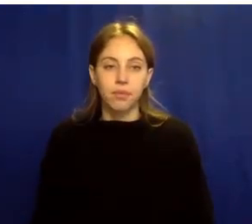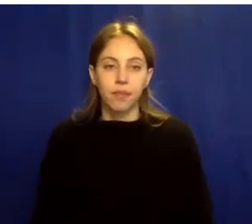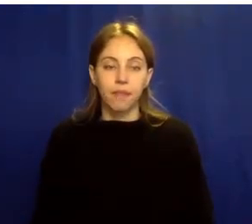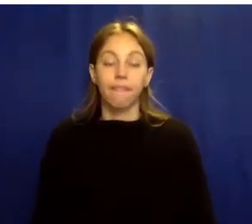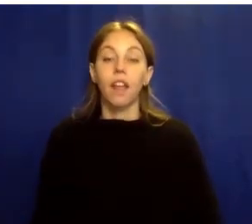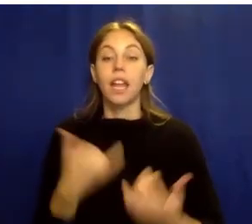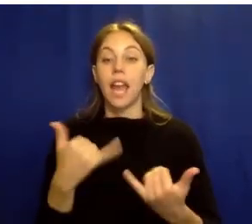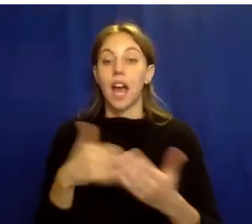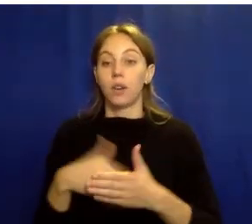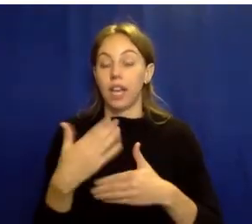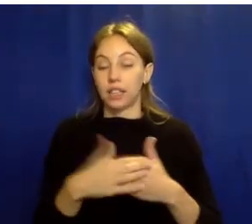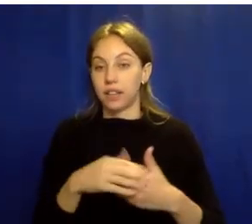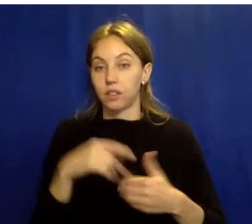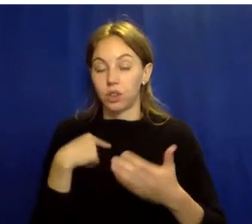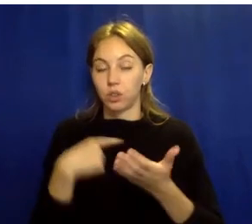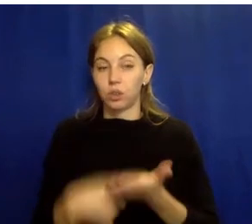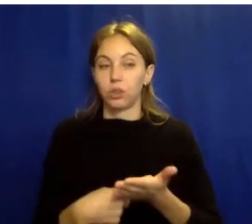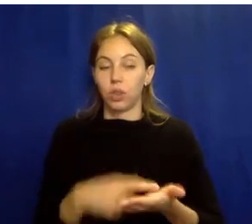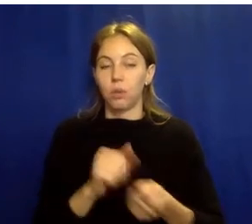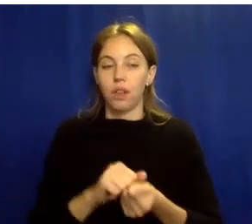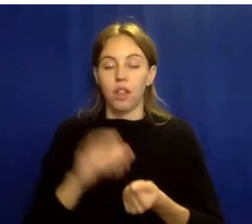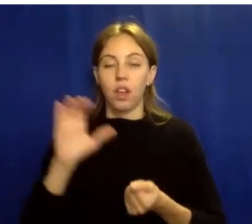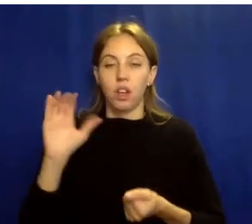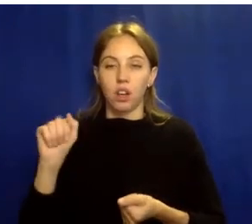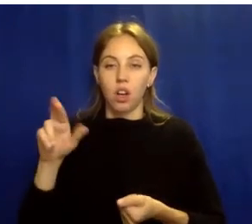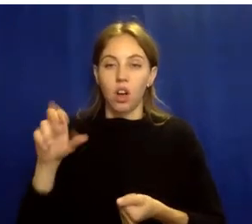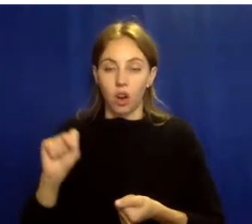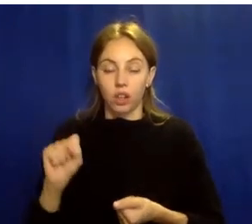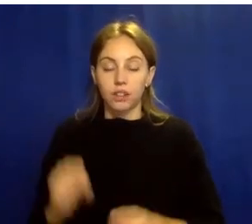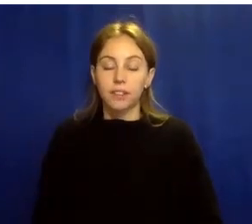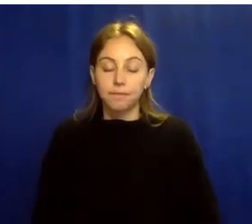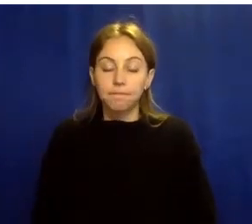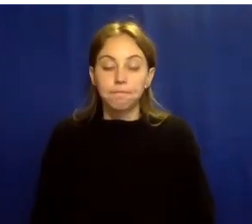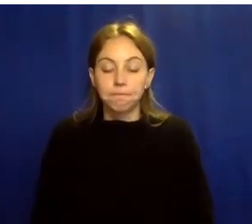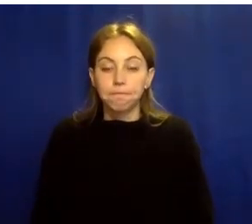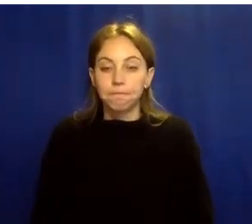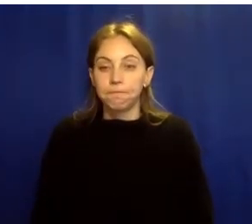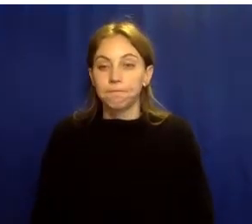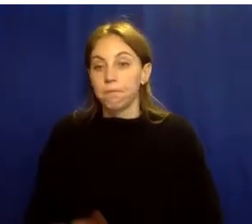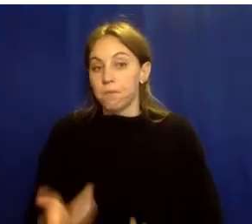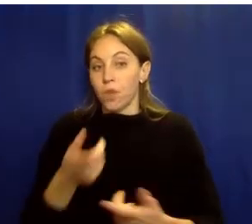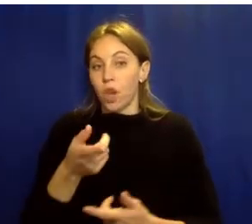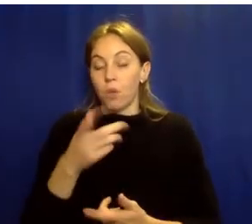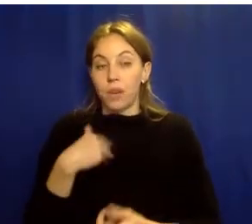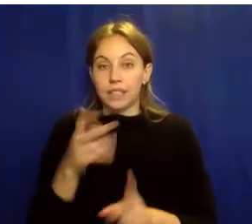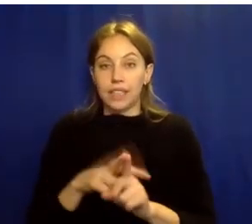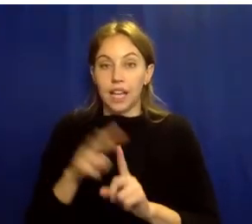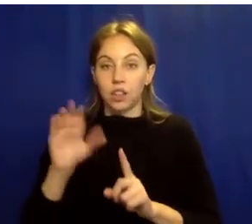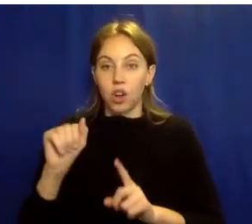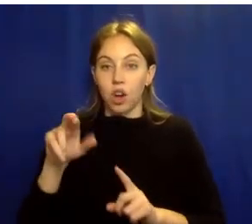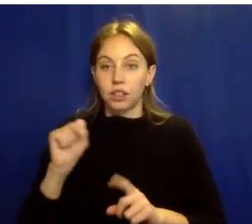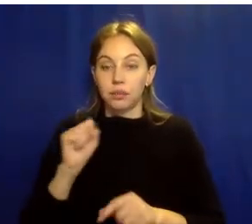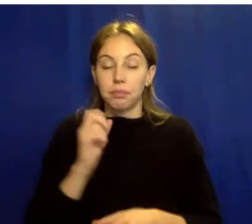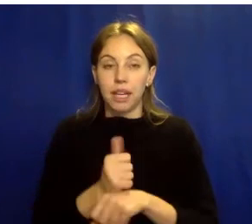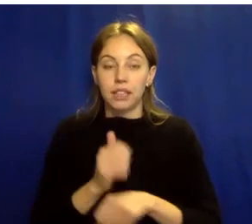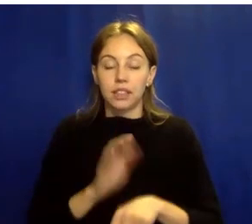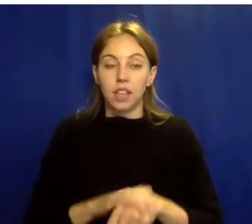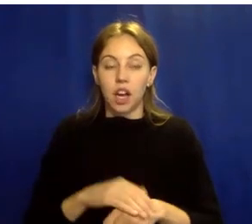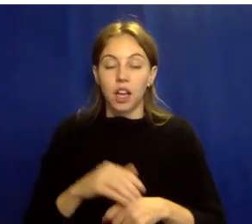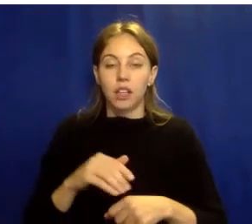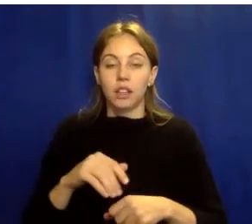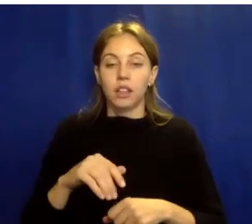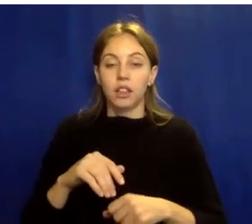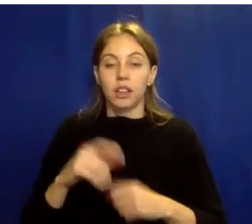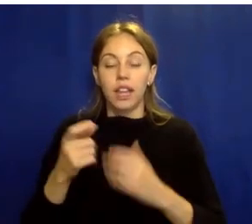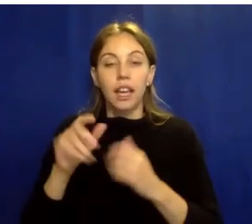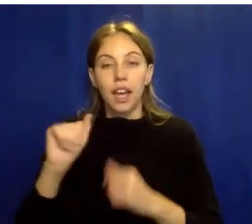So the columns are arranged by default according to the assignments index page. So that's the default organization.